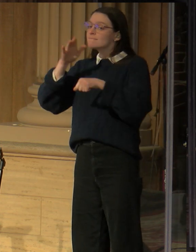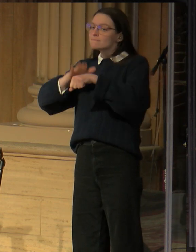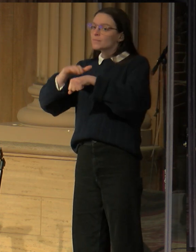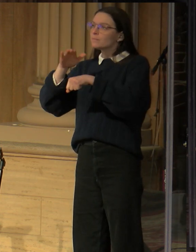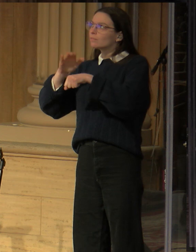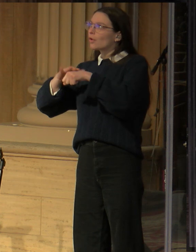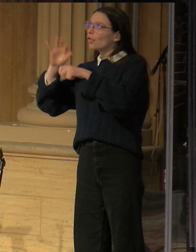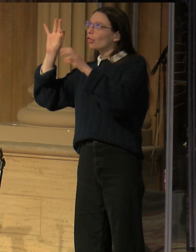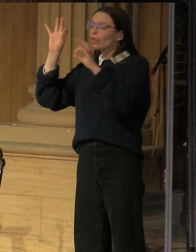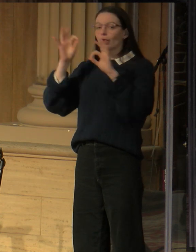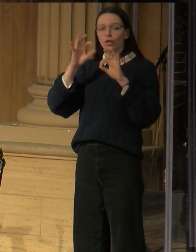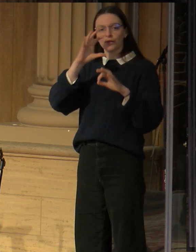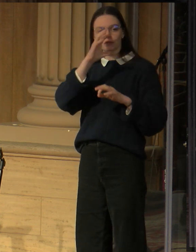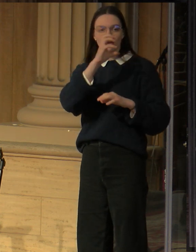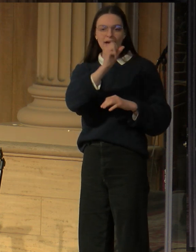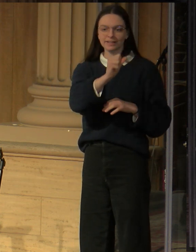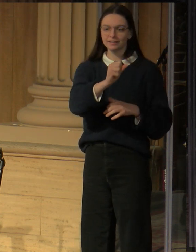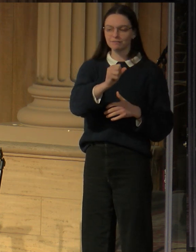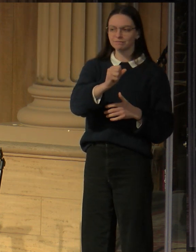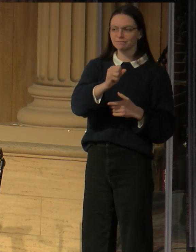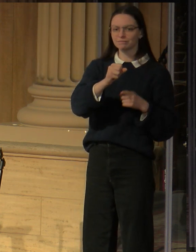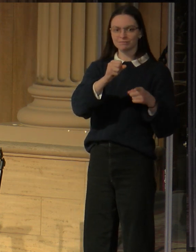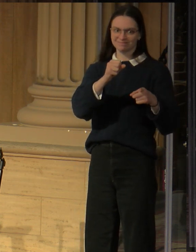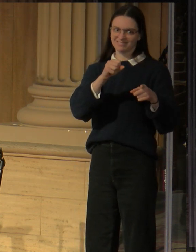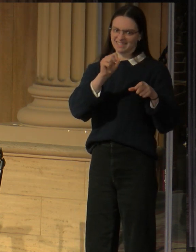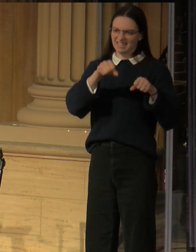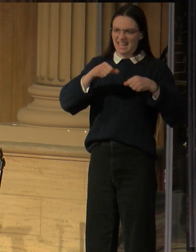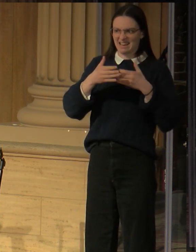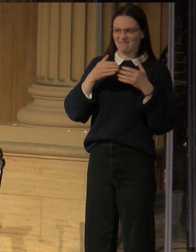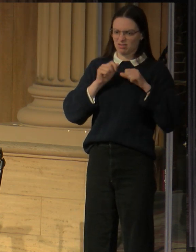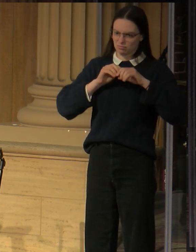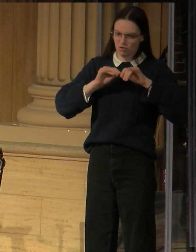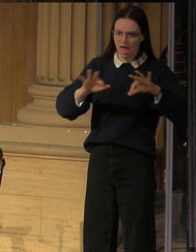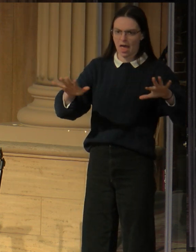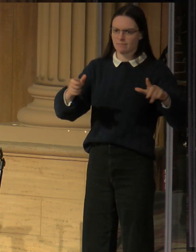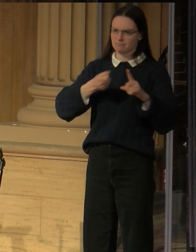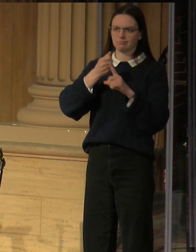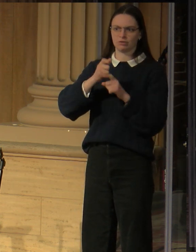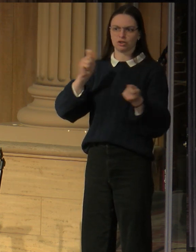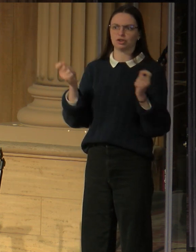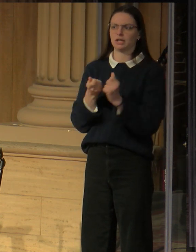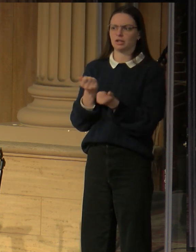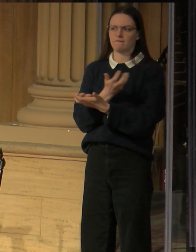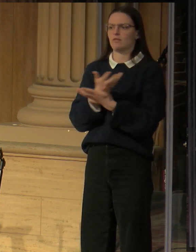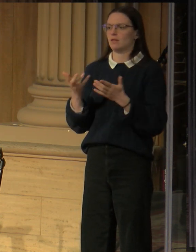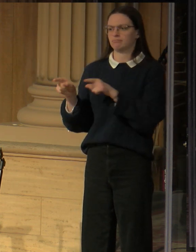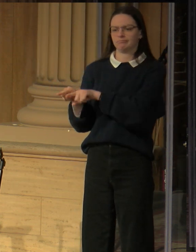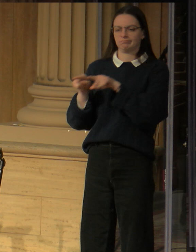be attractive, it can spread, and it can change everything, just like leaven does.